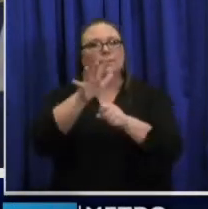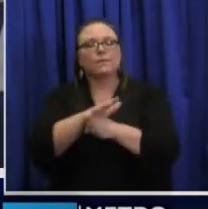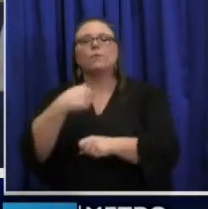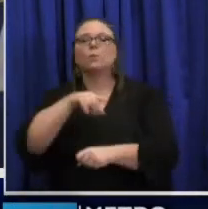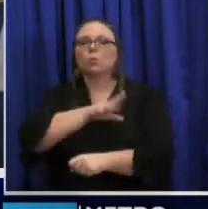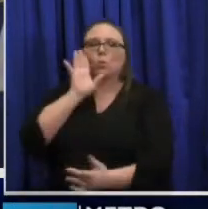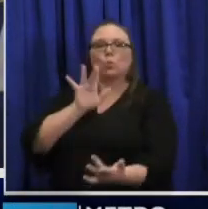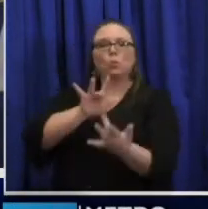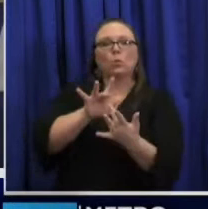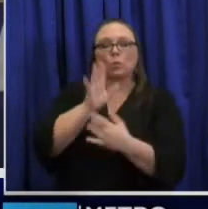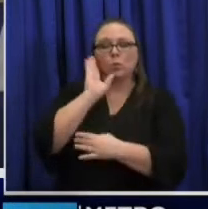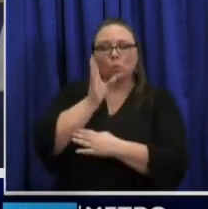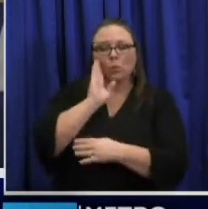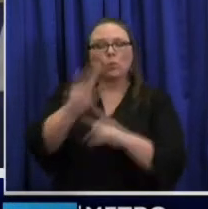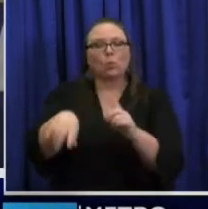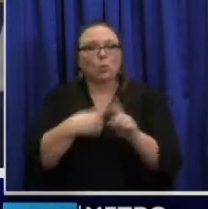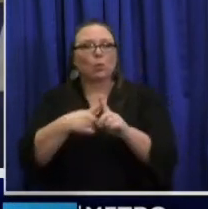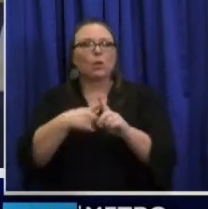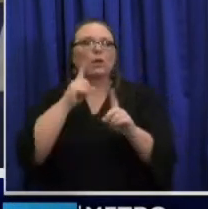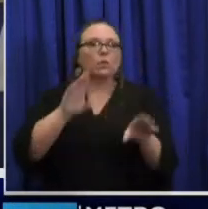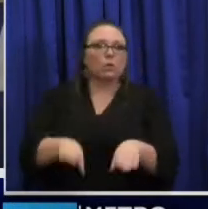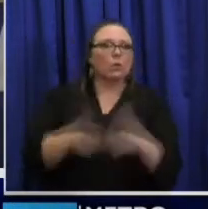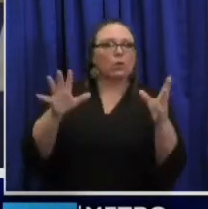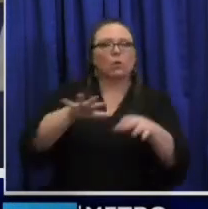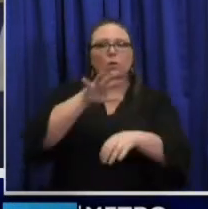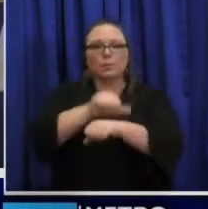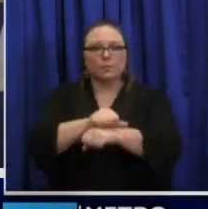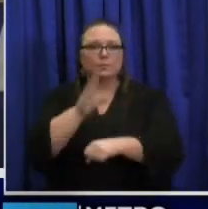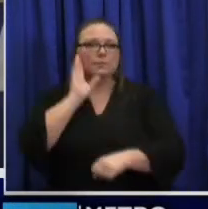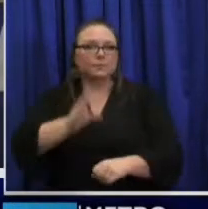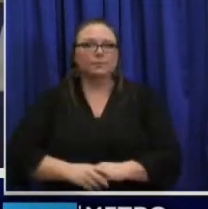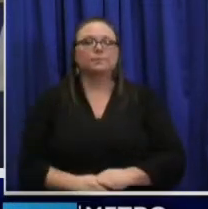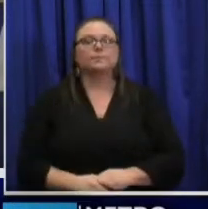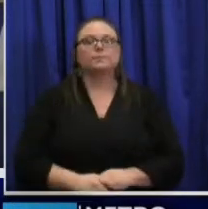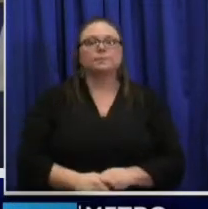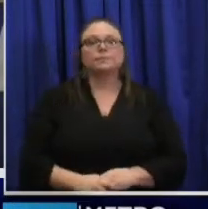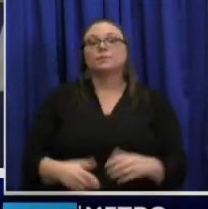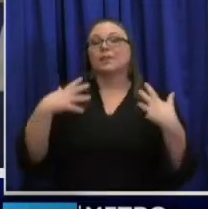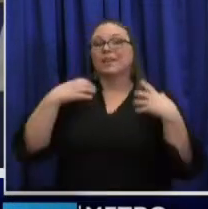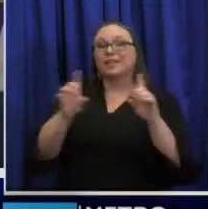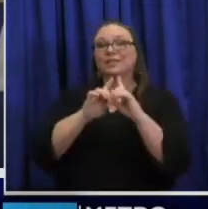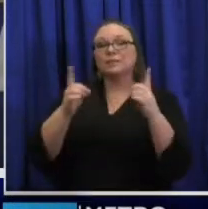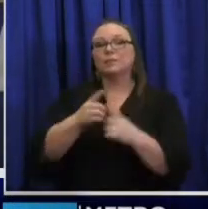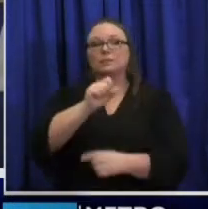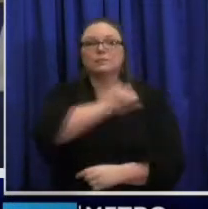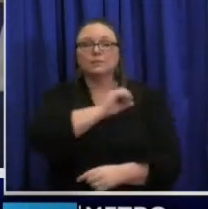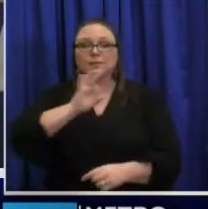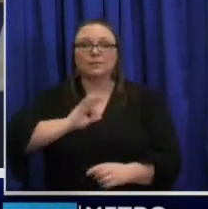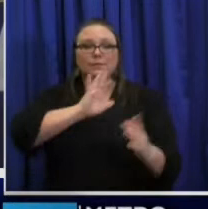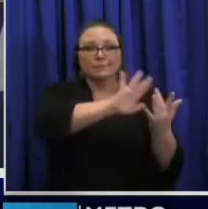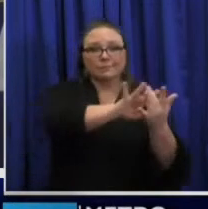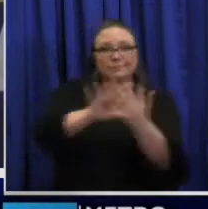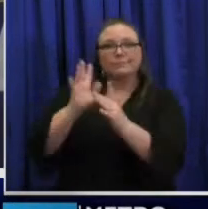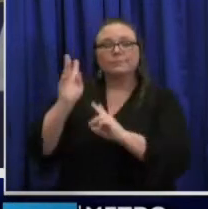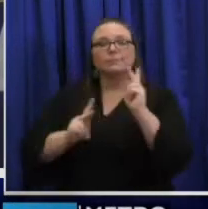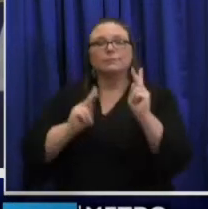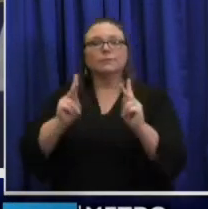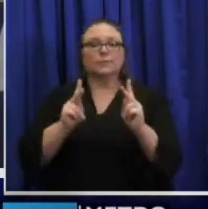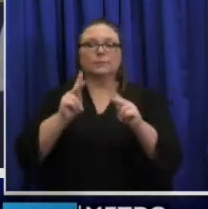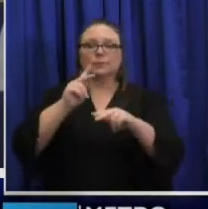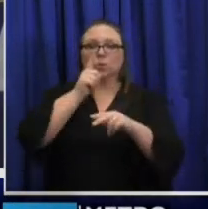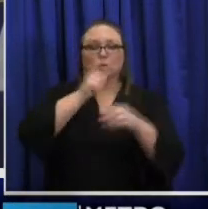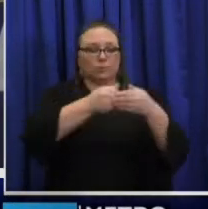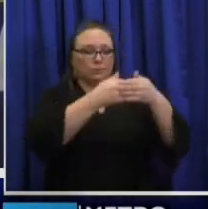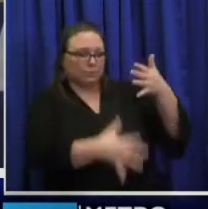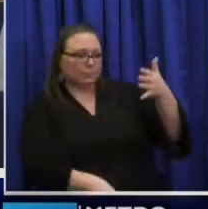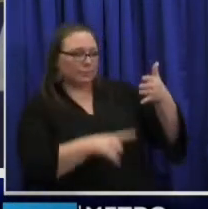will be contacting you as we are opening appointments. Health department staff is currently contacting people on the wait list